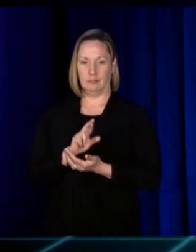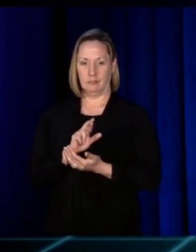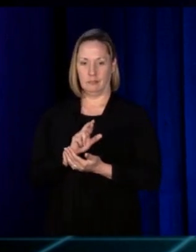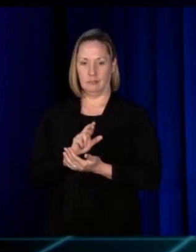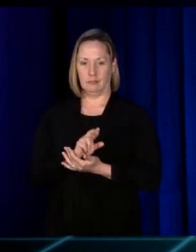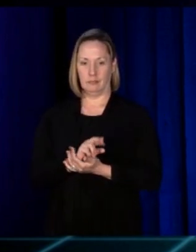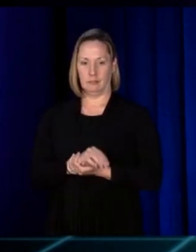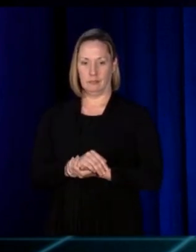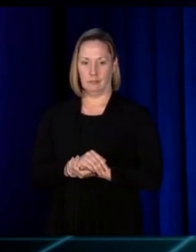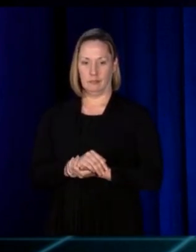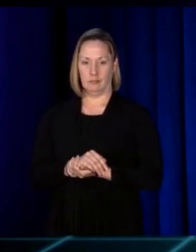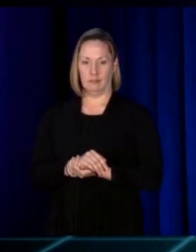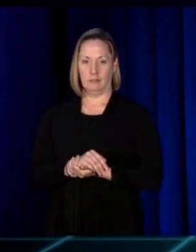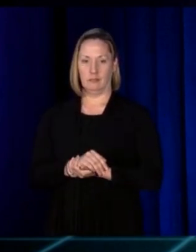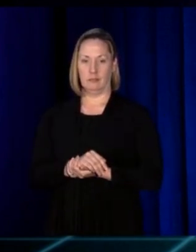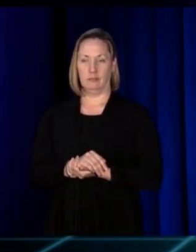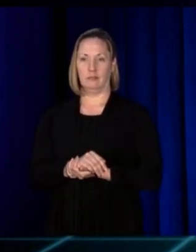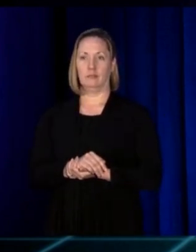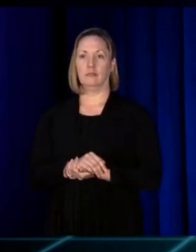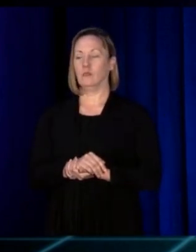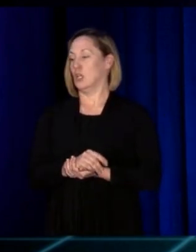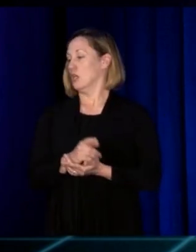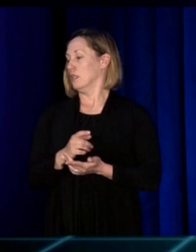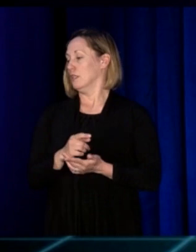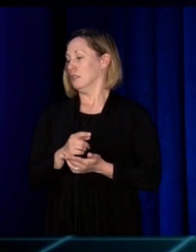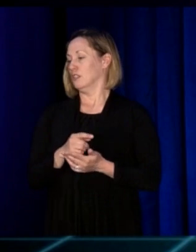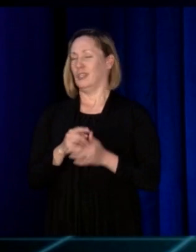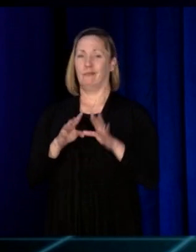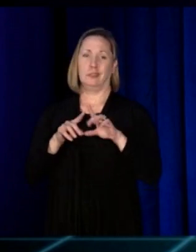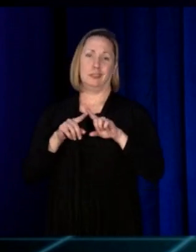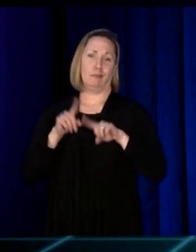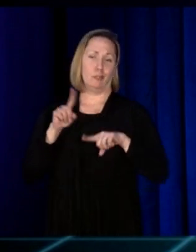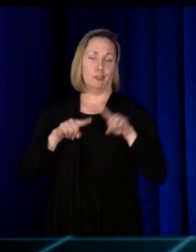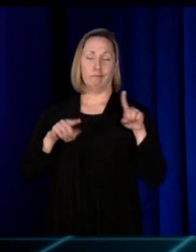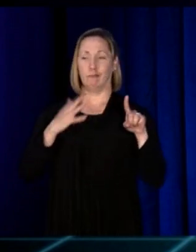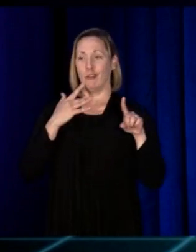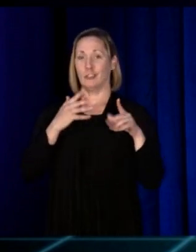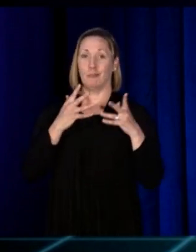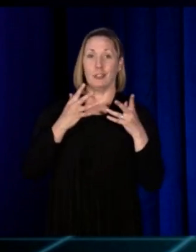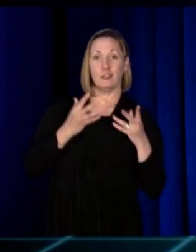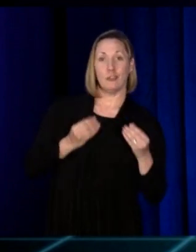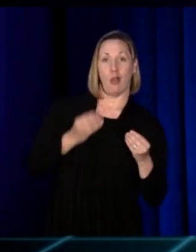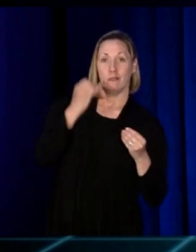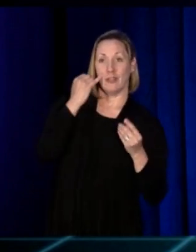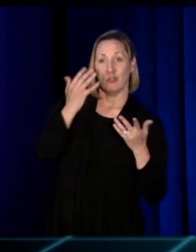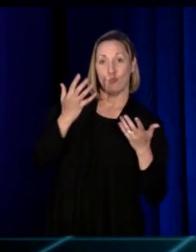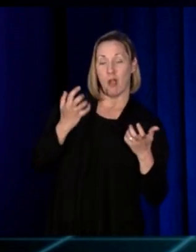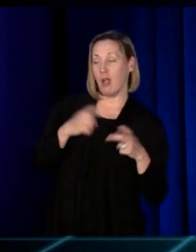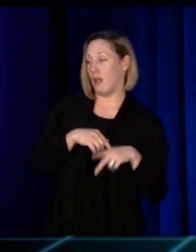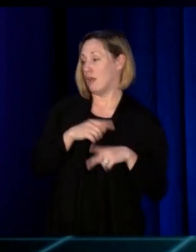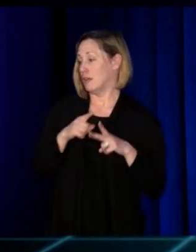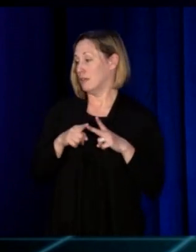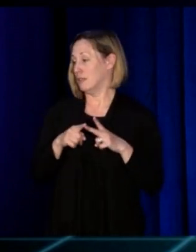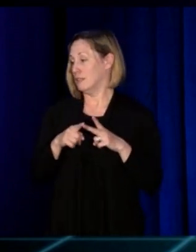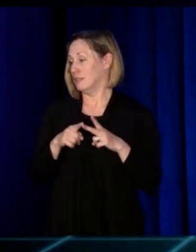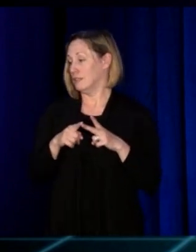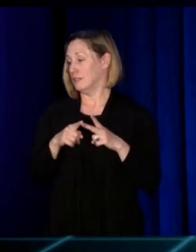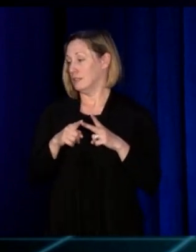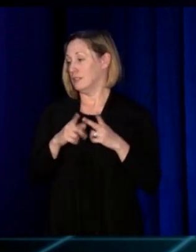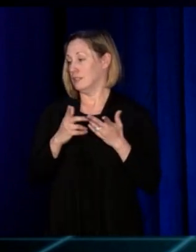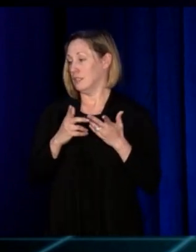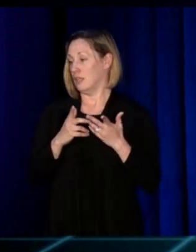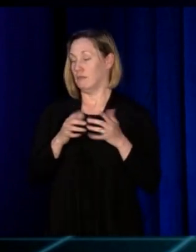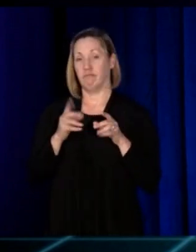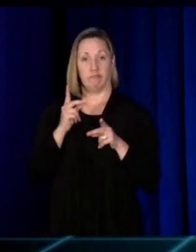And this is cool. They have all these variants. We can make it like soft if we wanted to. And it respects all these colors.